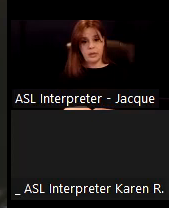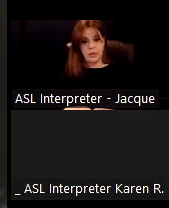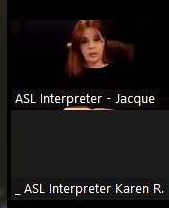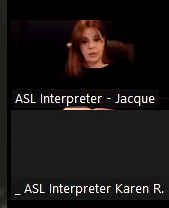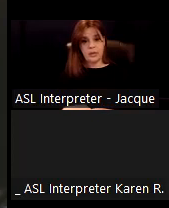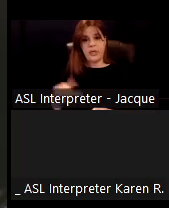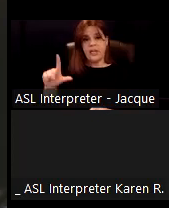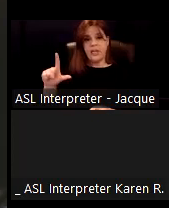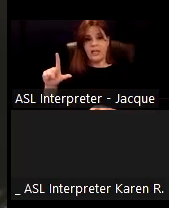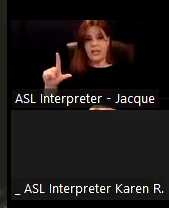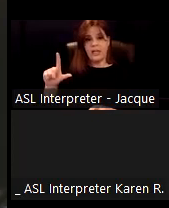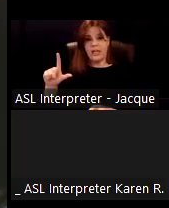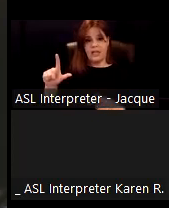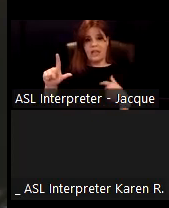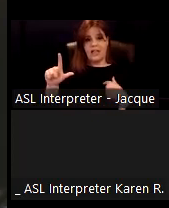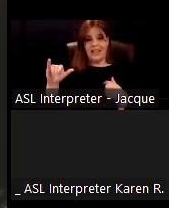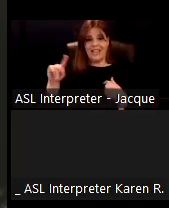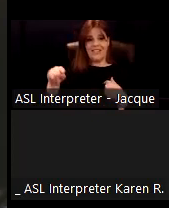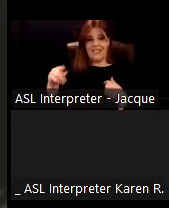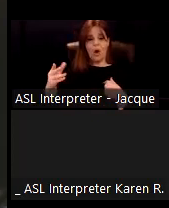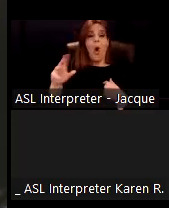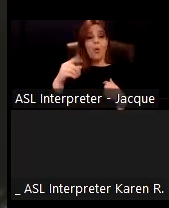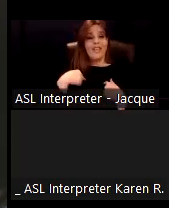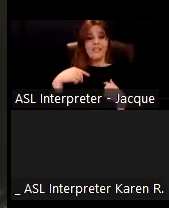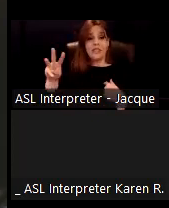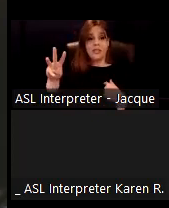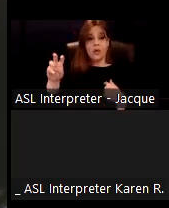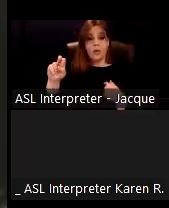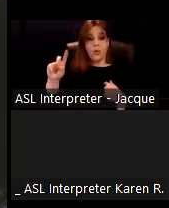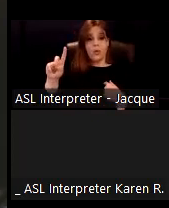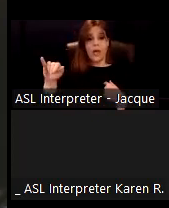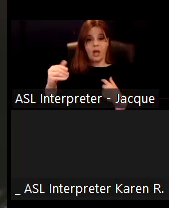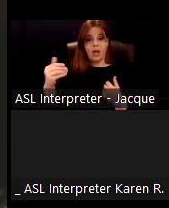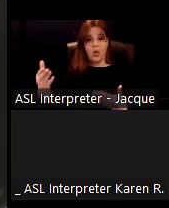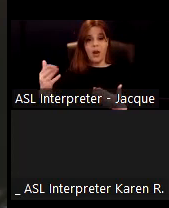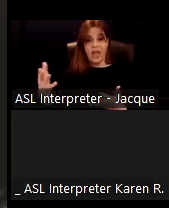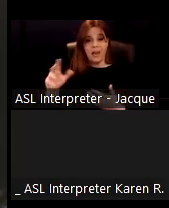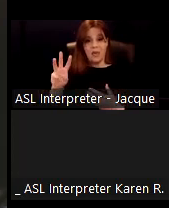Liz This here. is Wendy. Oh. Go ahead, Wendy.